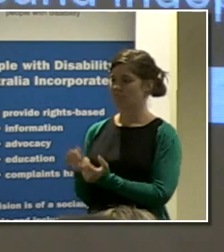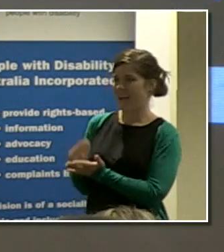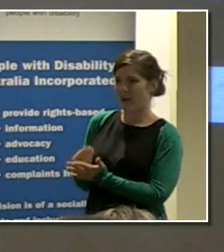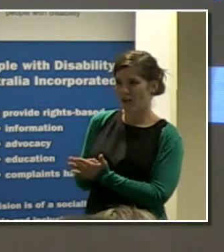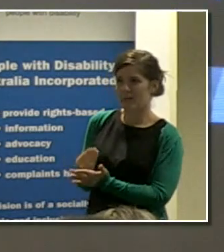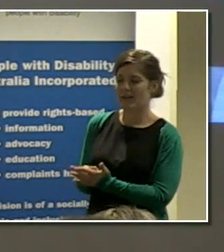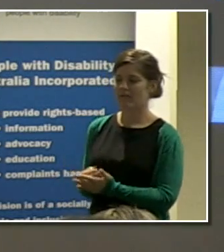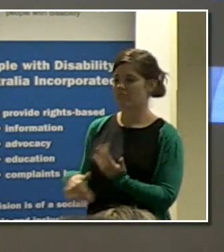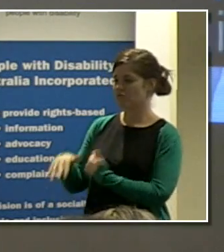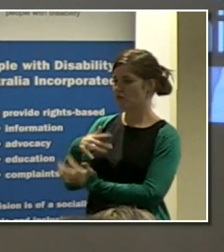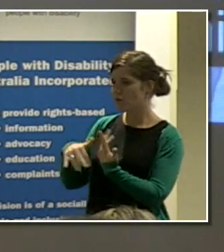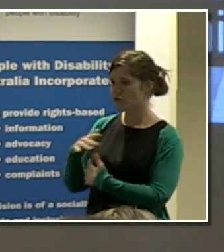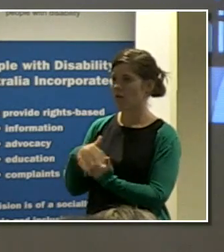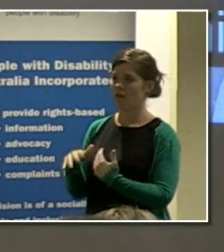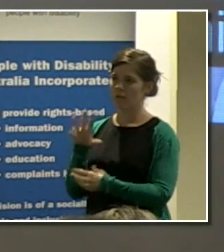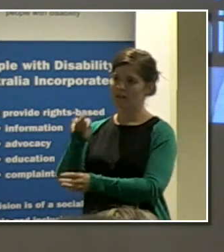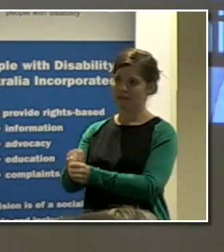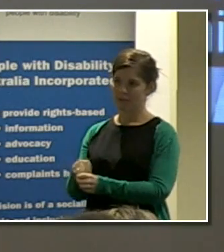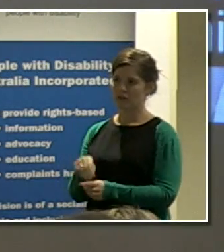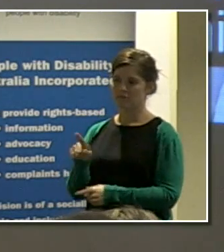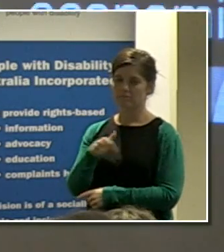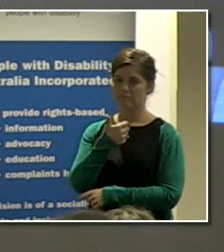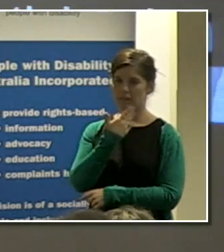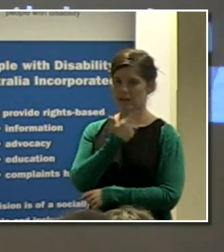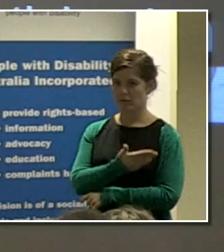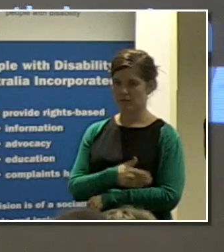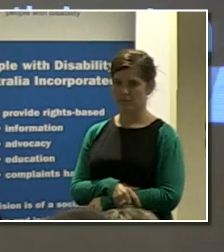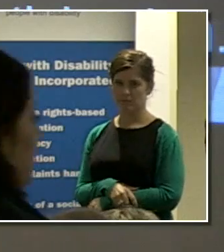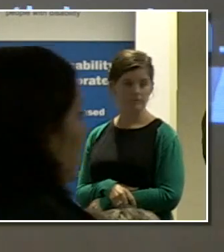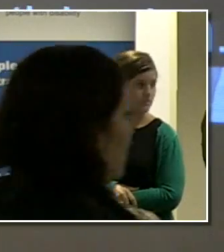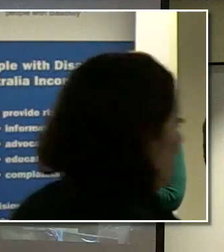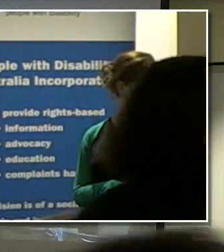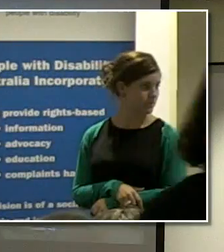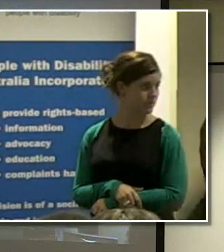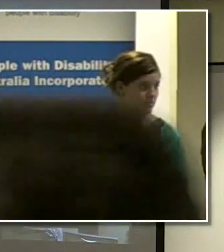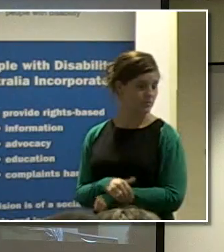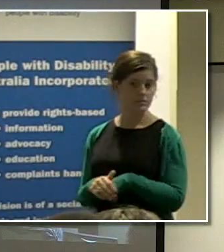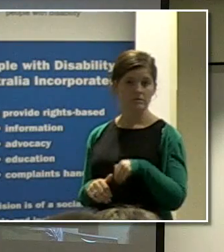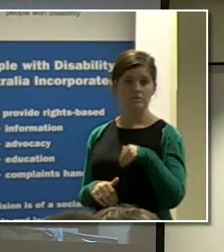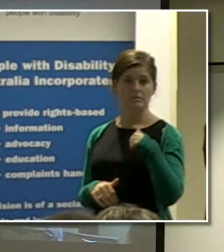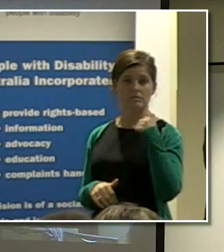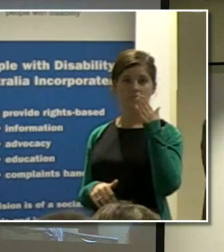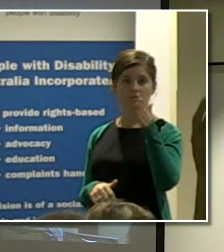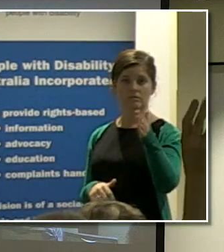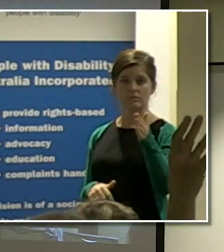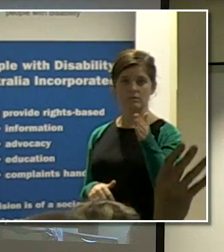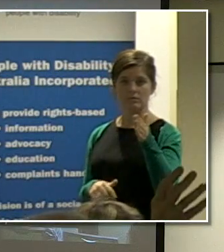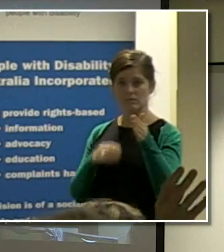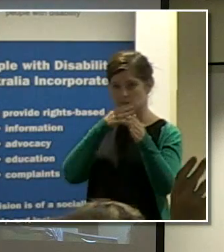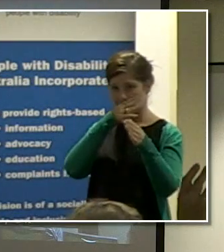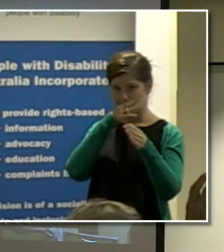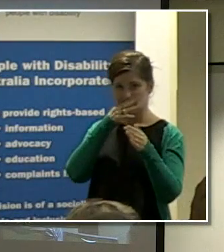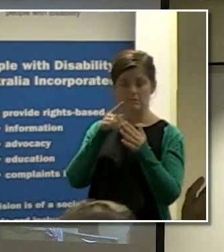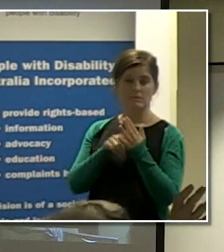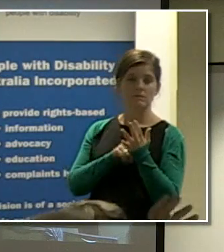economic and social participation. Okay, I'm going to go to, is it Jonathan again?